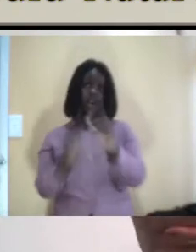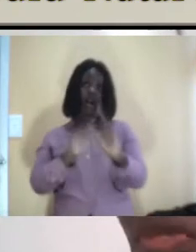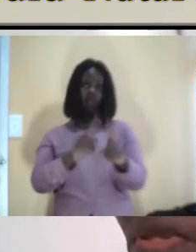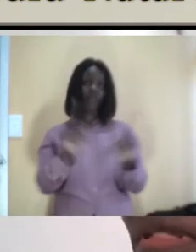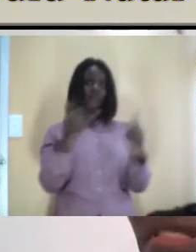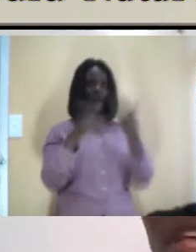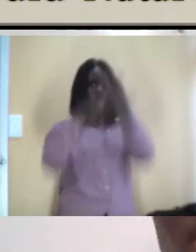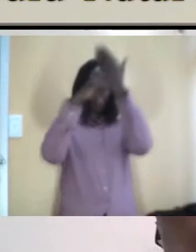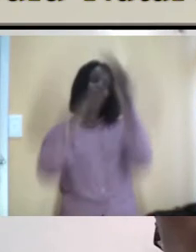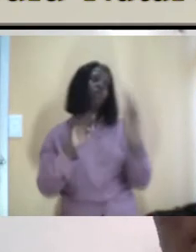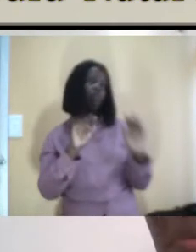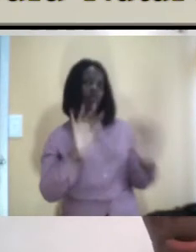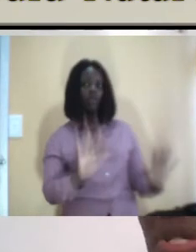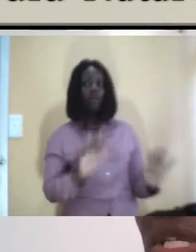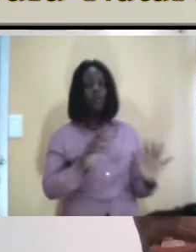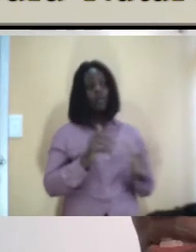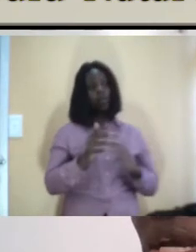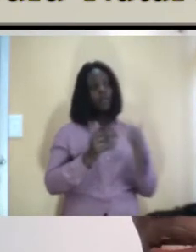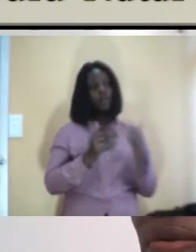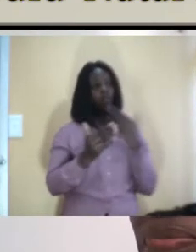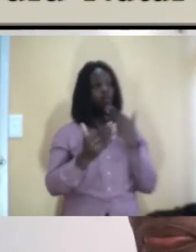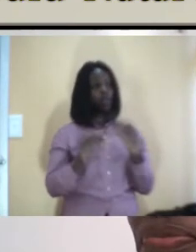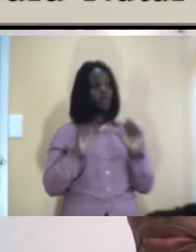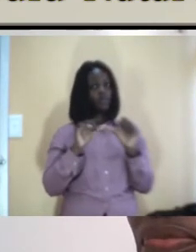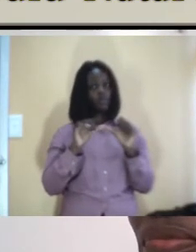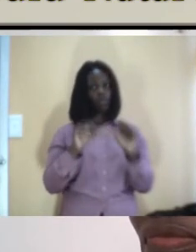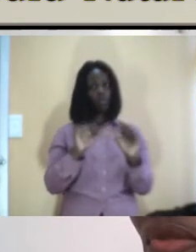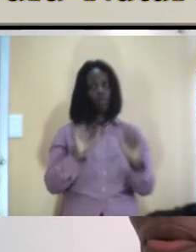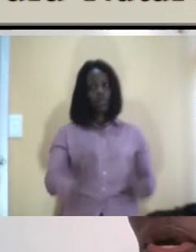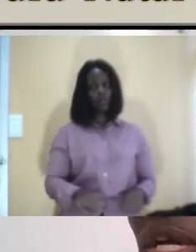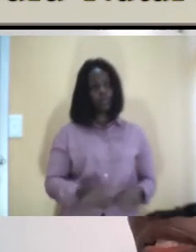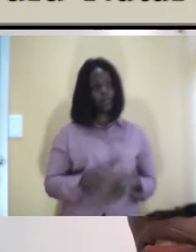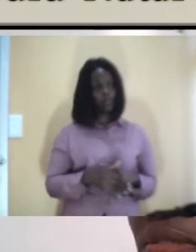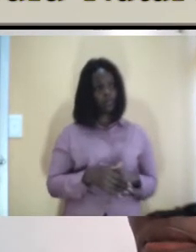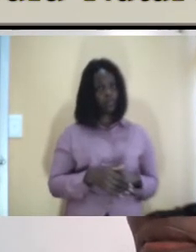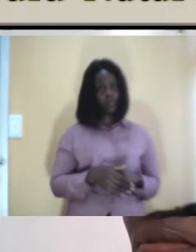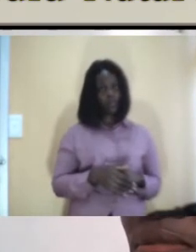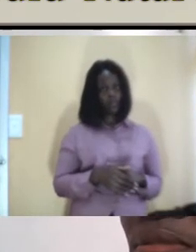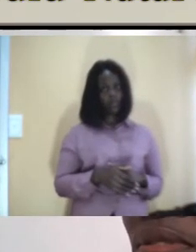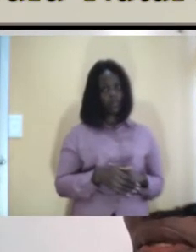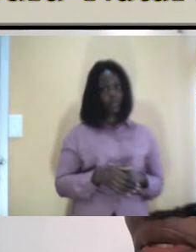respond. Then you can proceed. You can